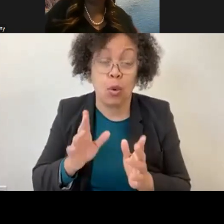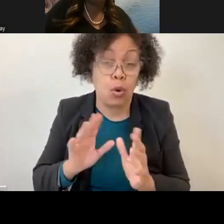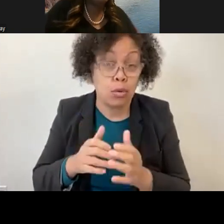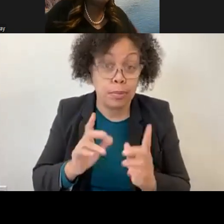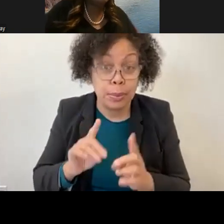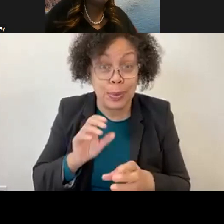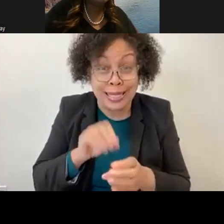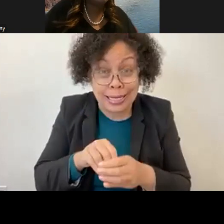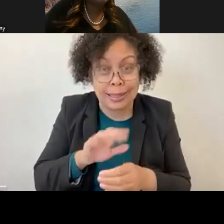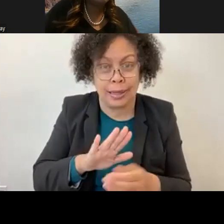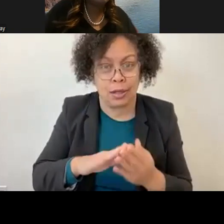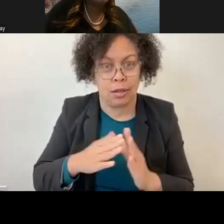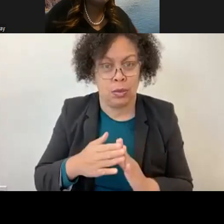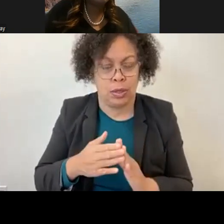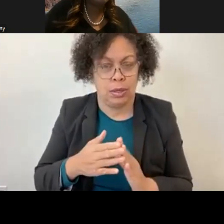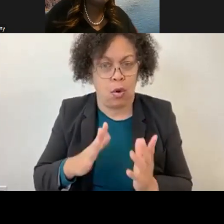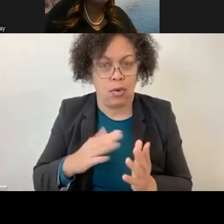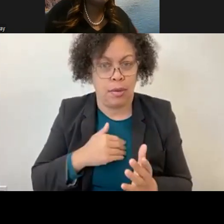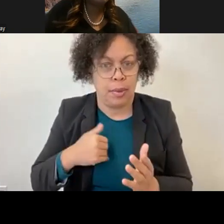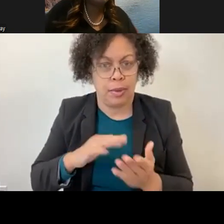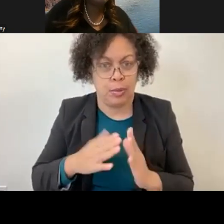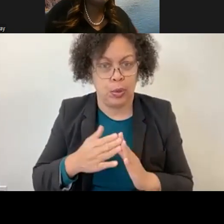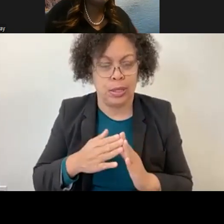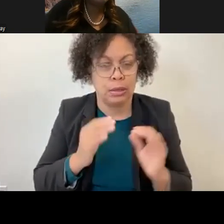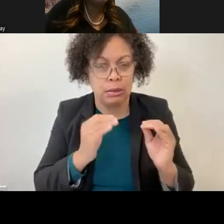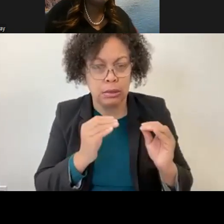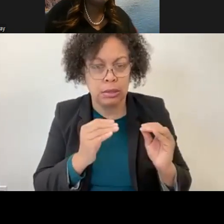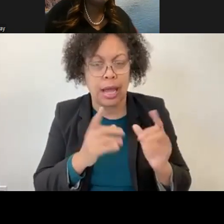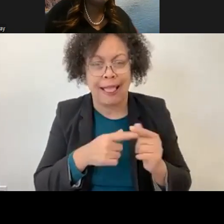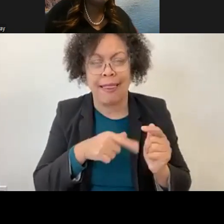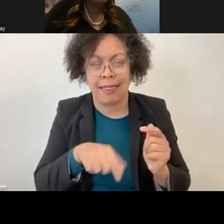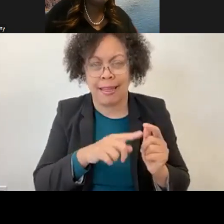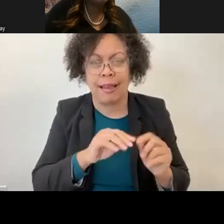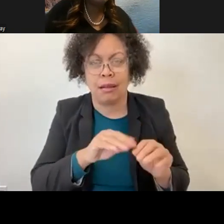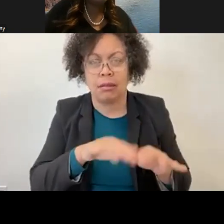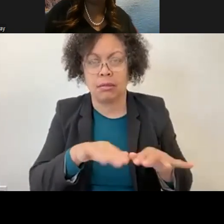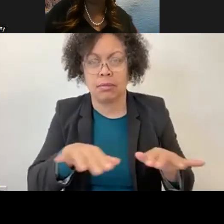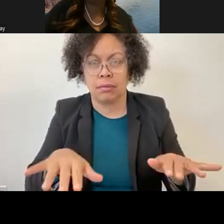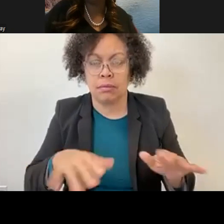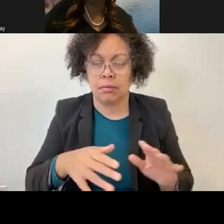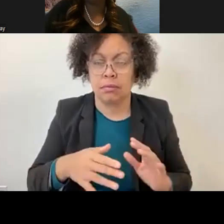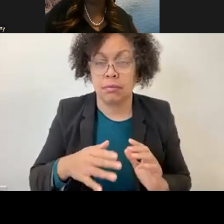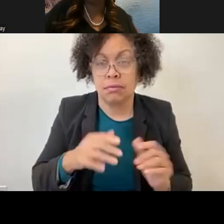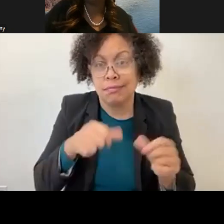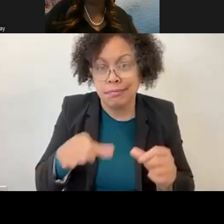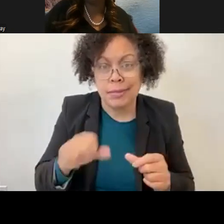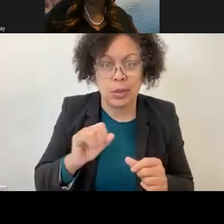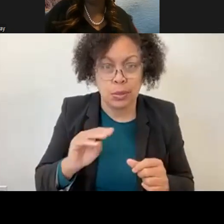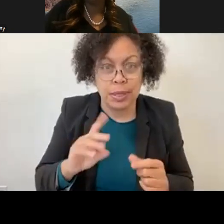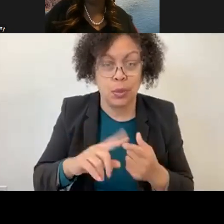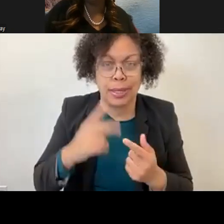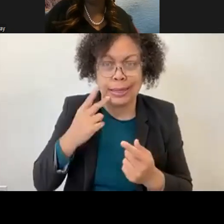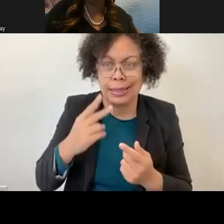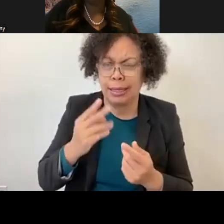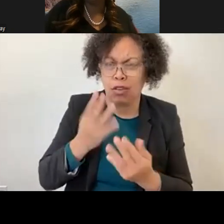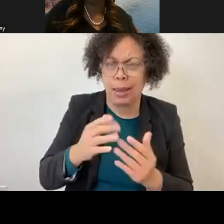in our method of combating misinformation. And then they run these interventions on social media when they see misinformation